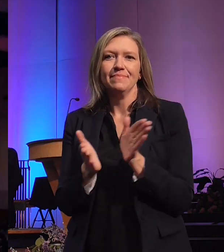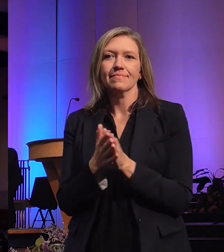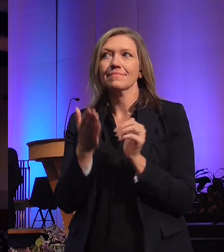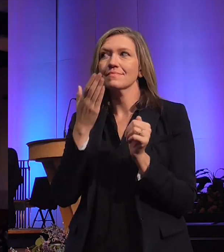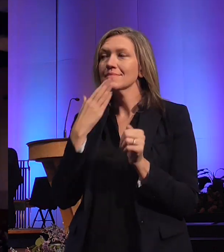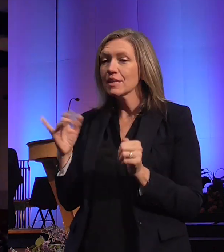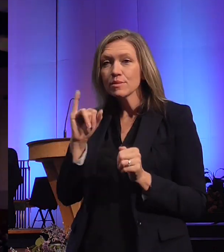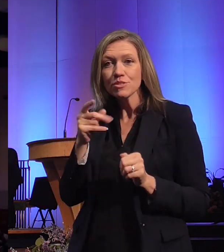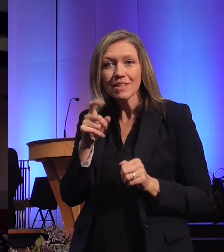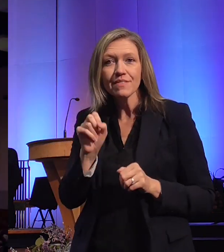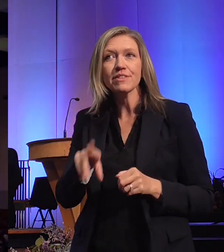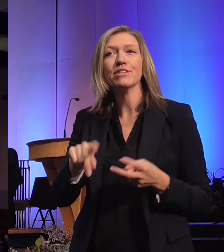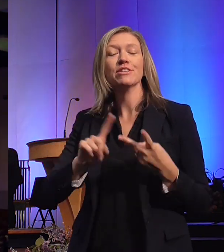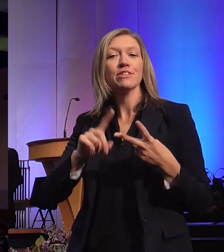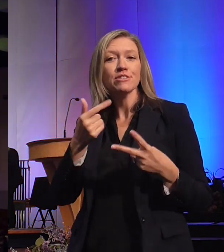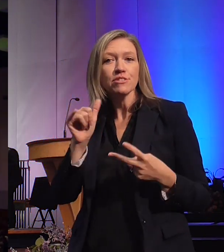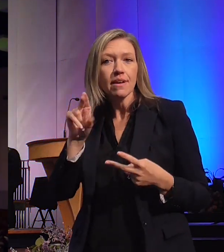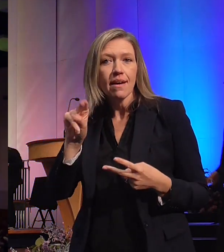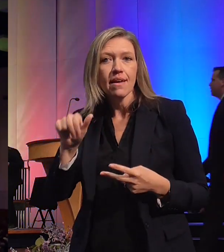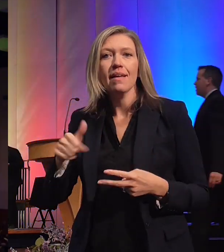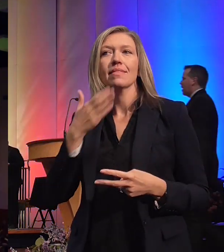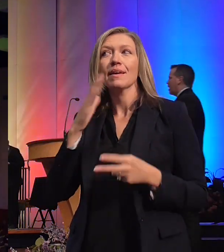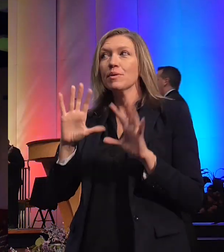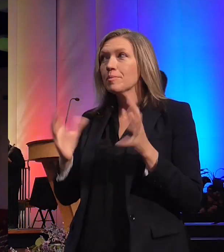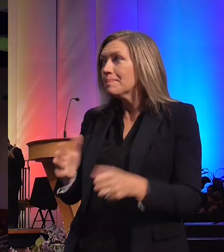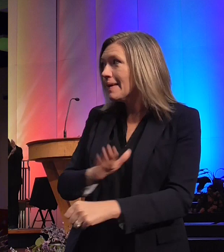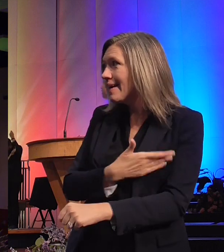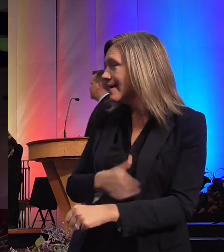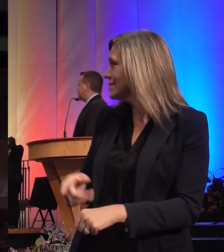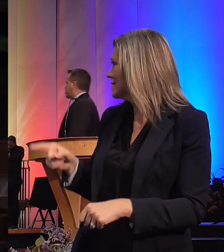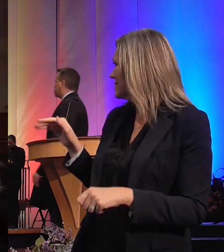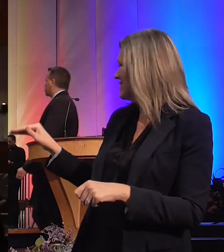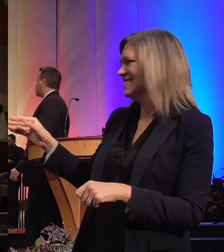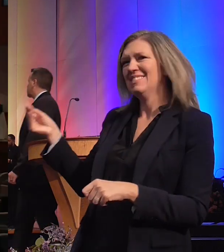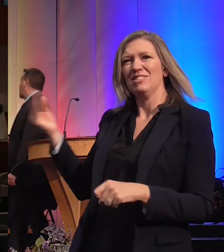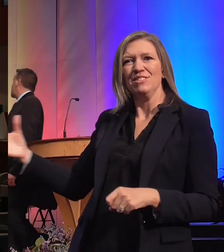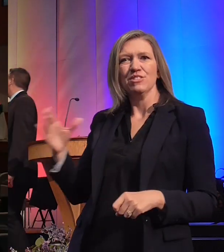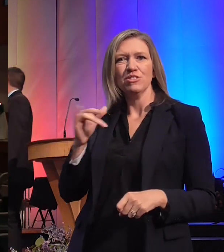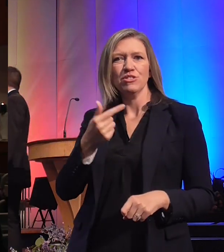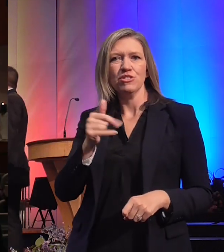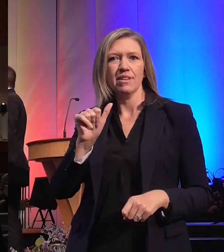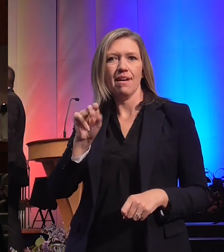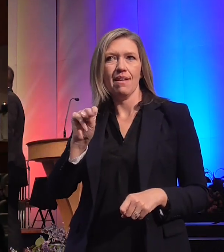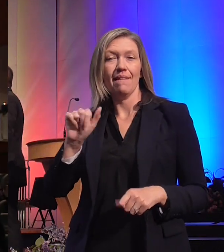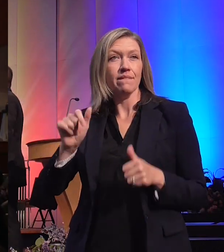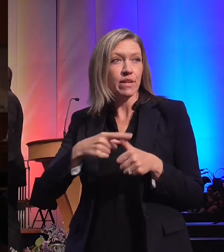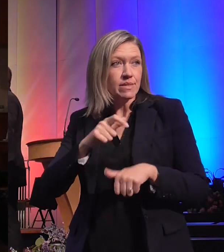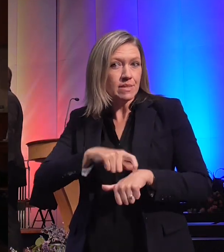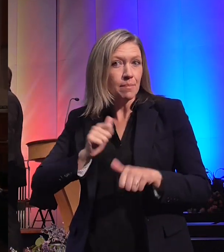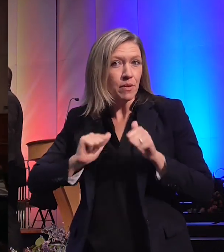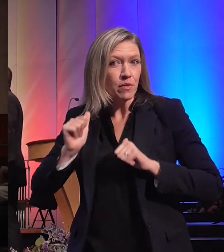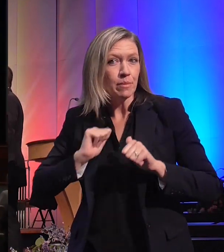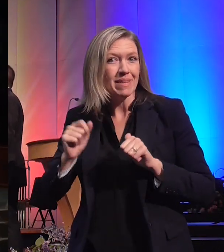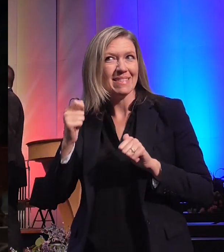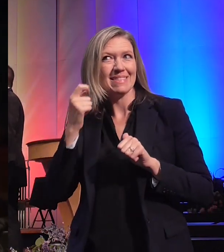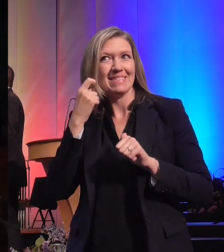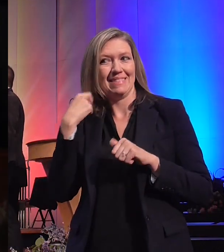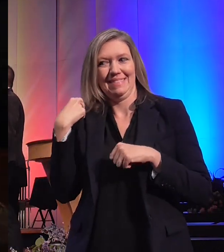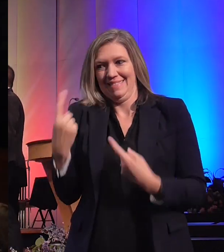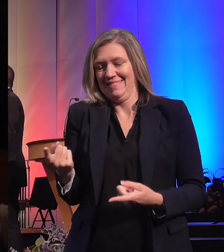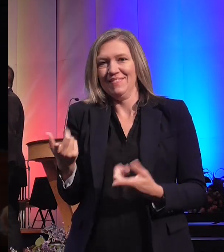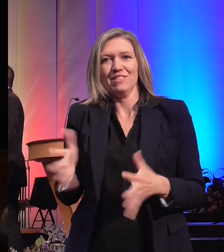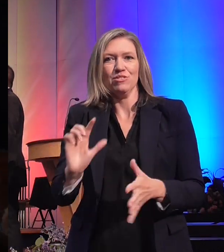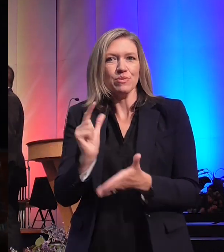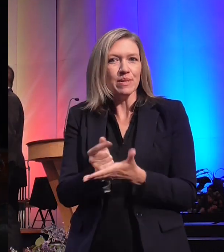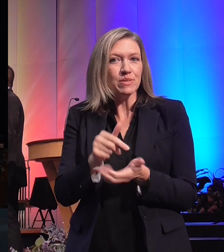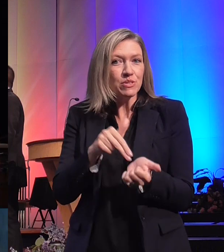Thank you, Jennifer. Thank you, Gianna. Thank you, Mile High Band. Hey, Gianna, I think this is your first time performing since you graduated nursing school,